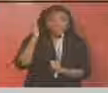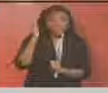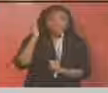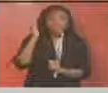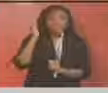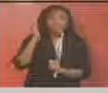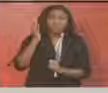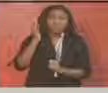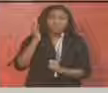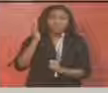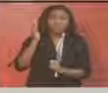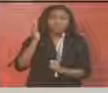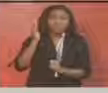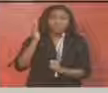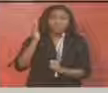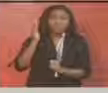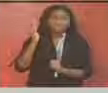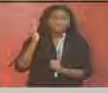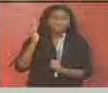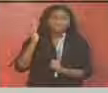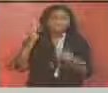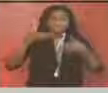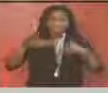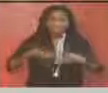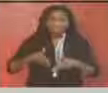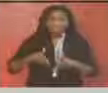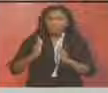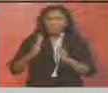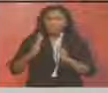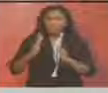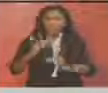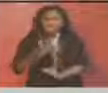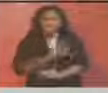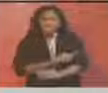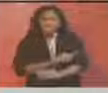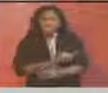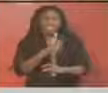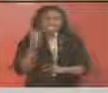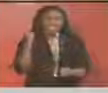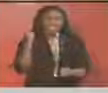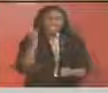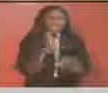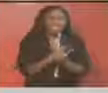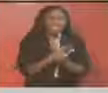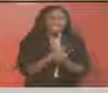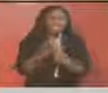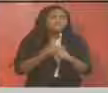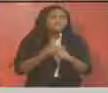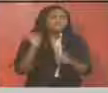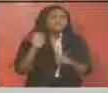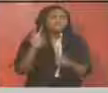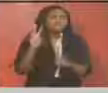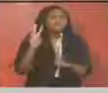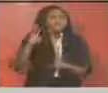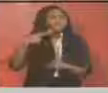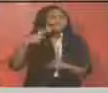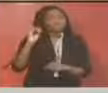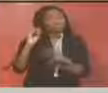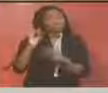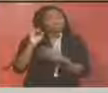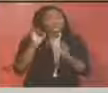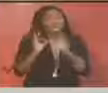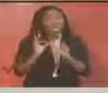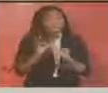be allowing into the country vaccines approved by WHO once they